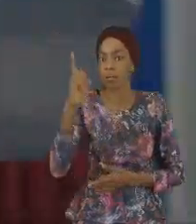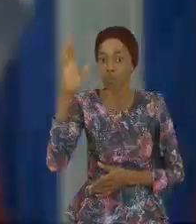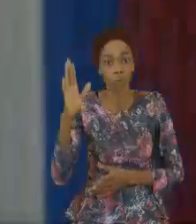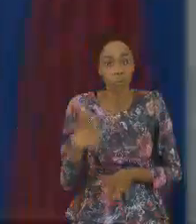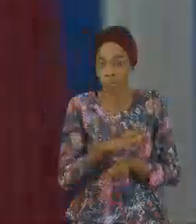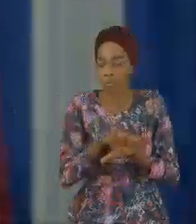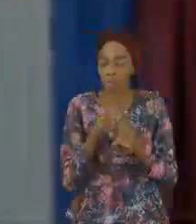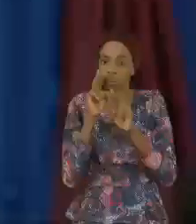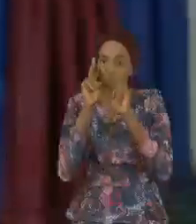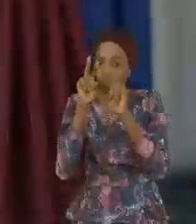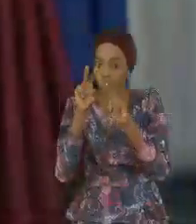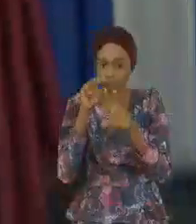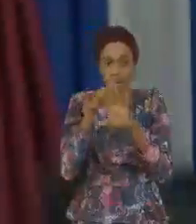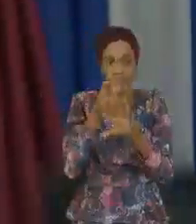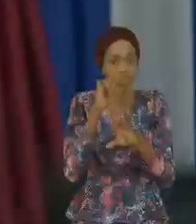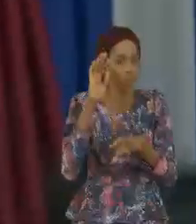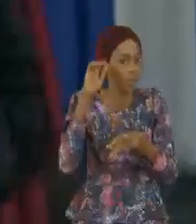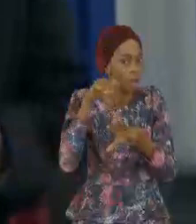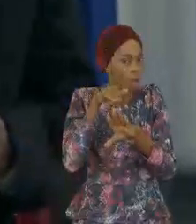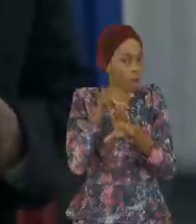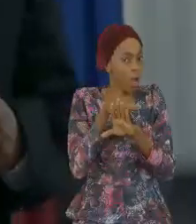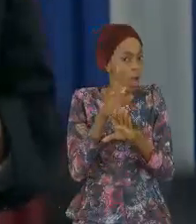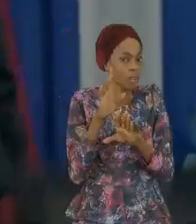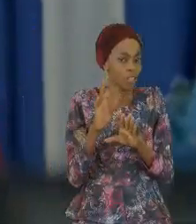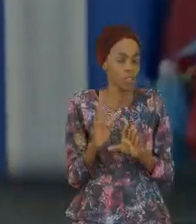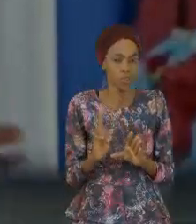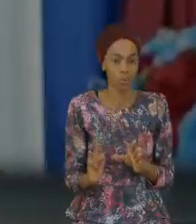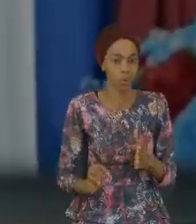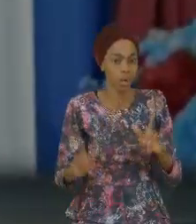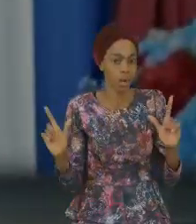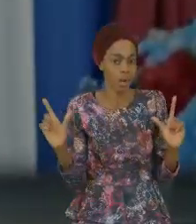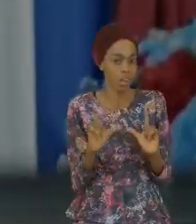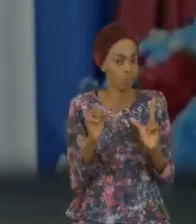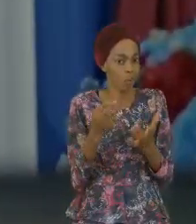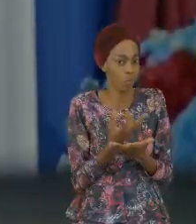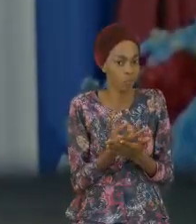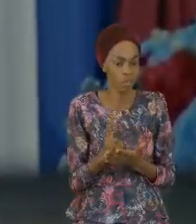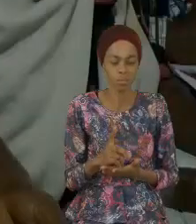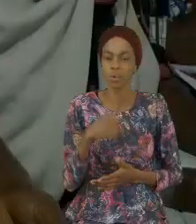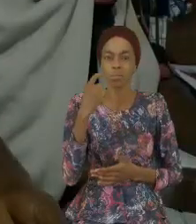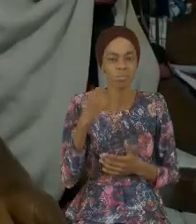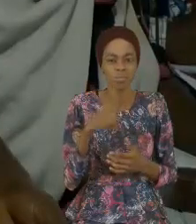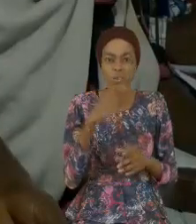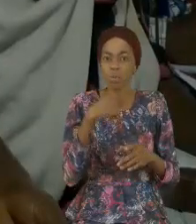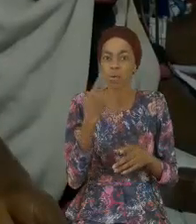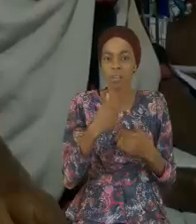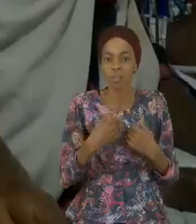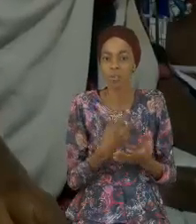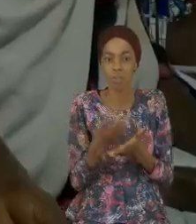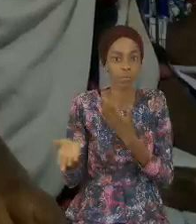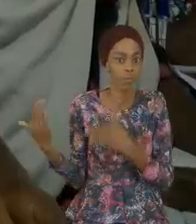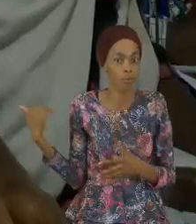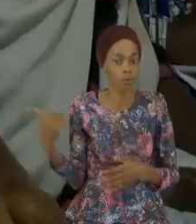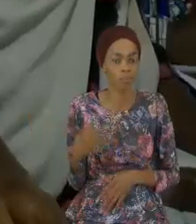you on the basis of your initial failure. Who has not failed before? When you try to write